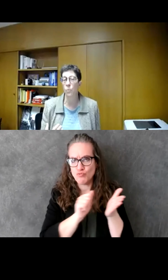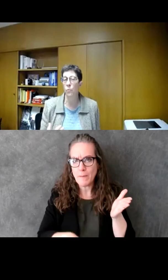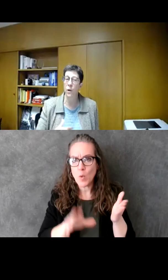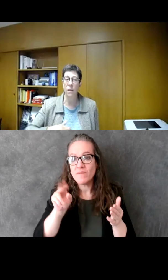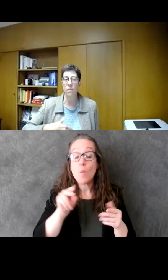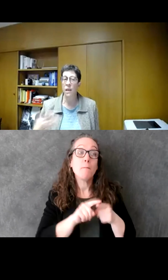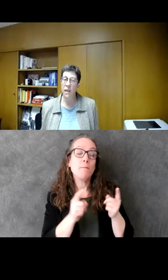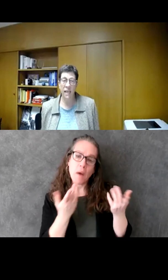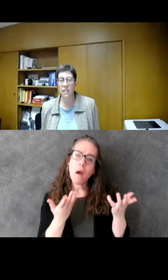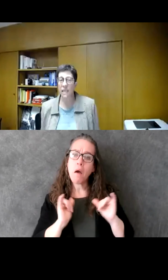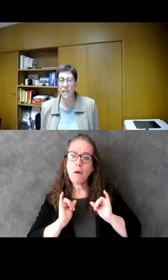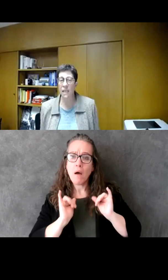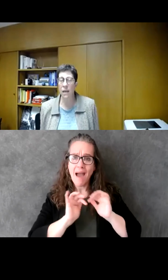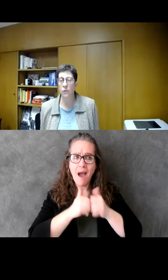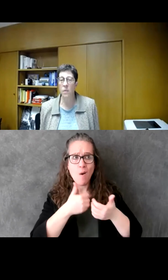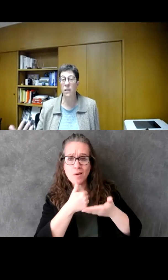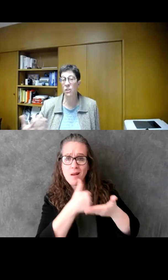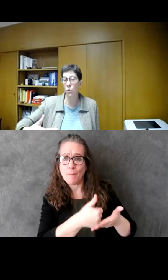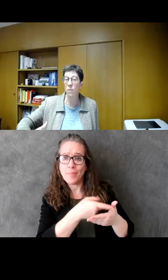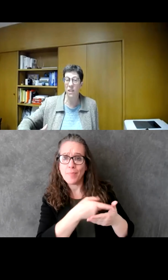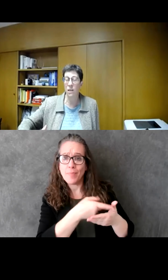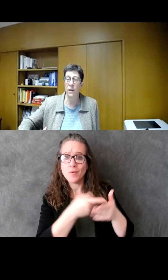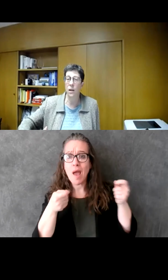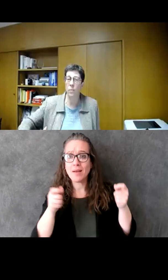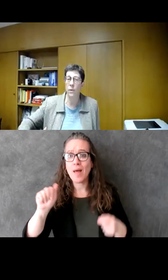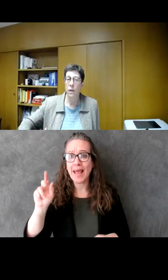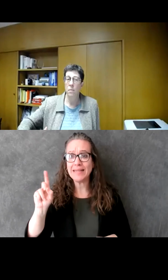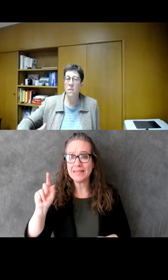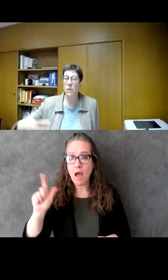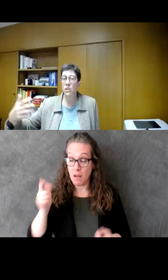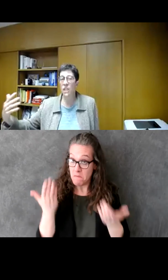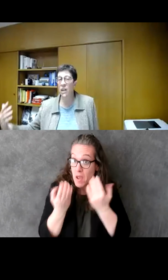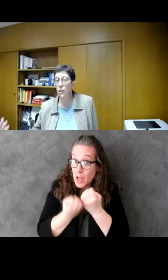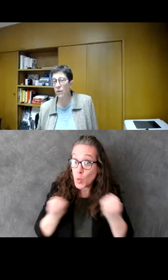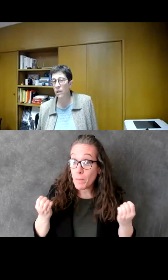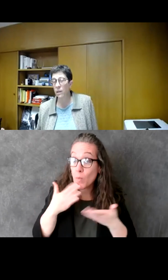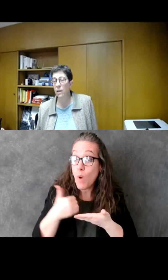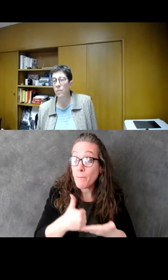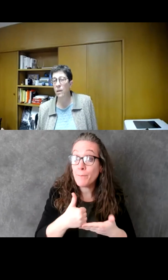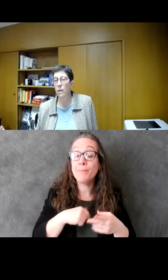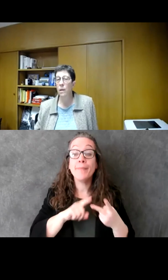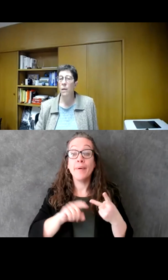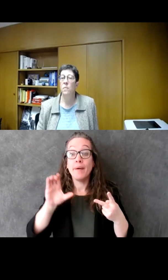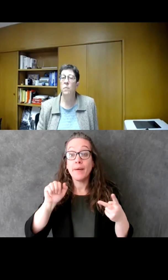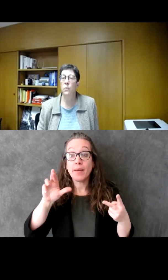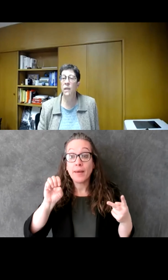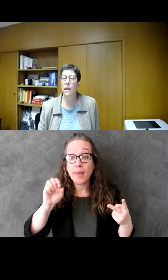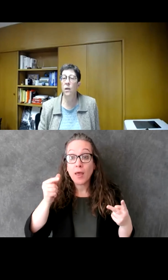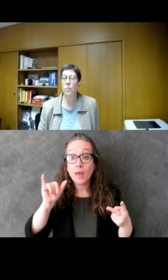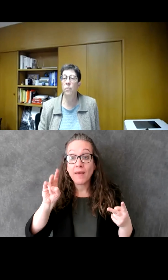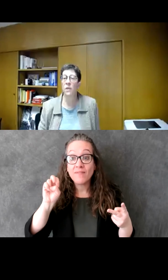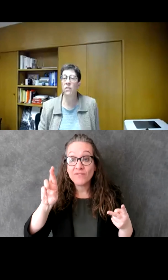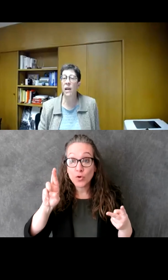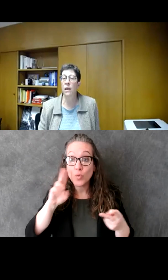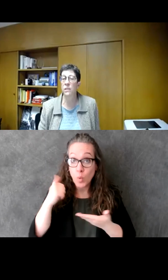to help with handling ADLs. Maybe there's equipment that could help. Maybe there's a caregiver that could come in. Maybe we could